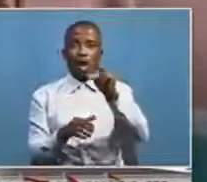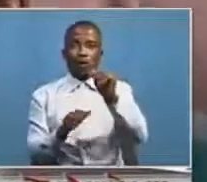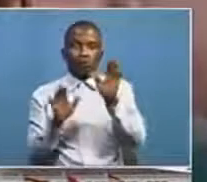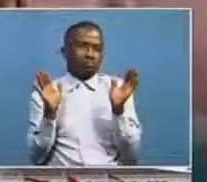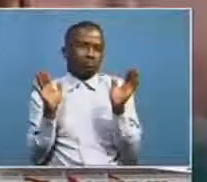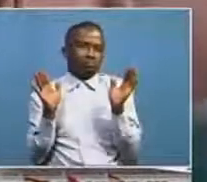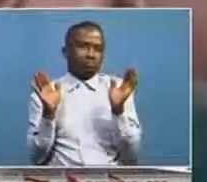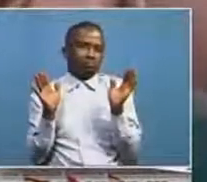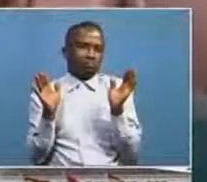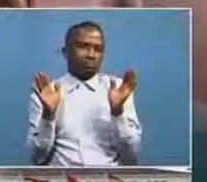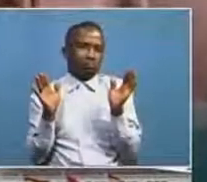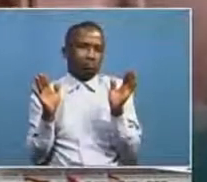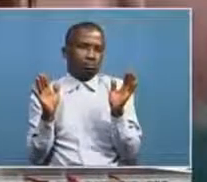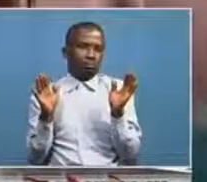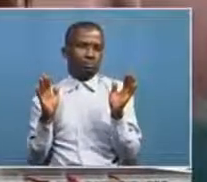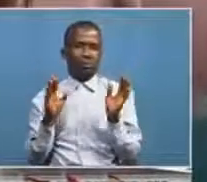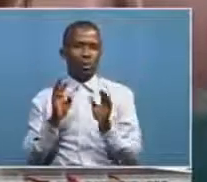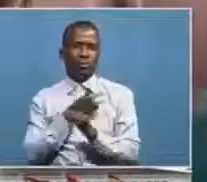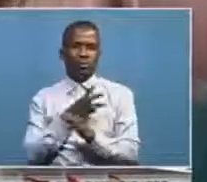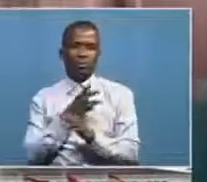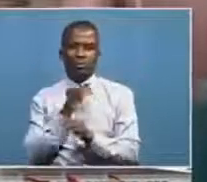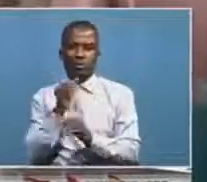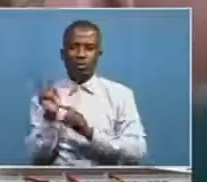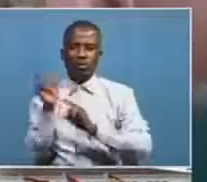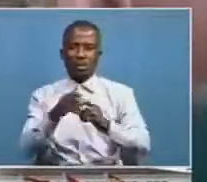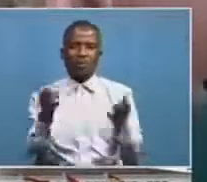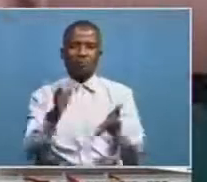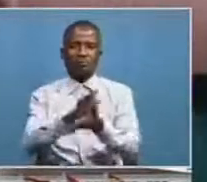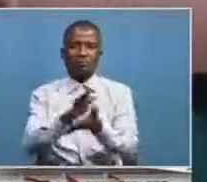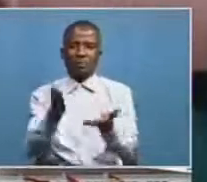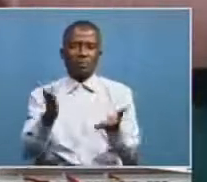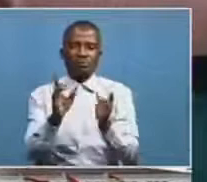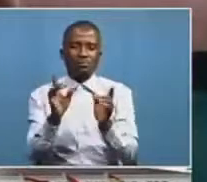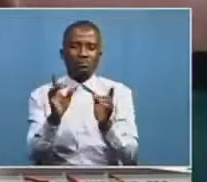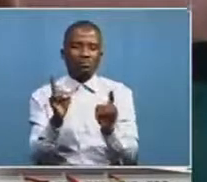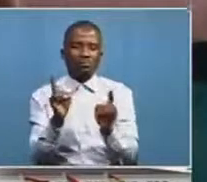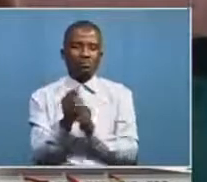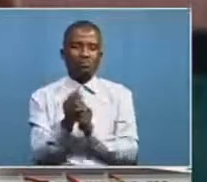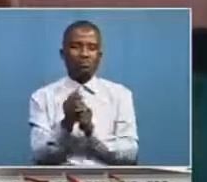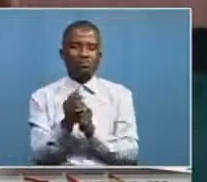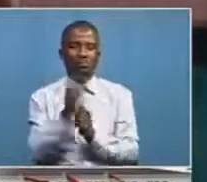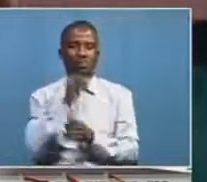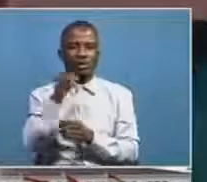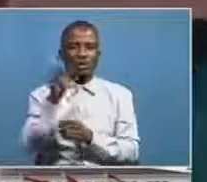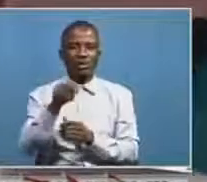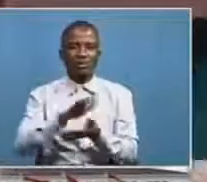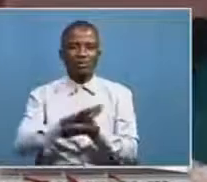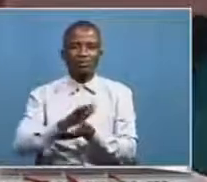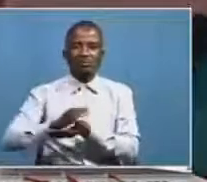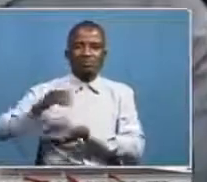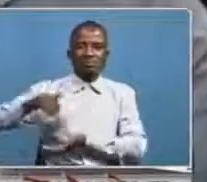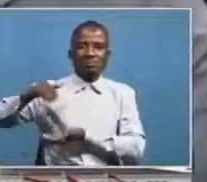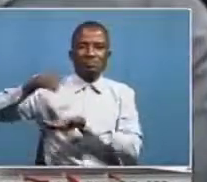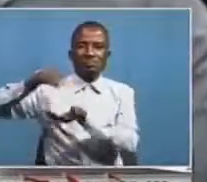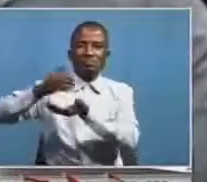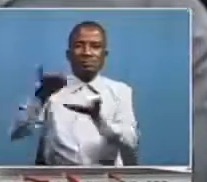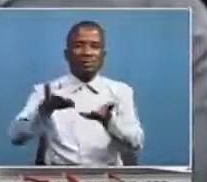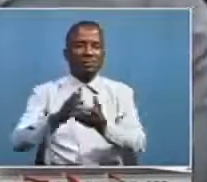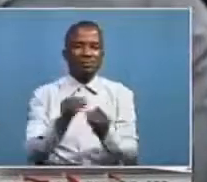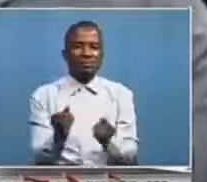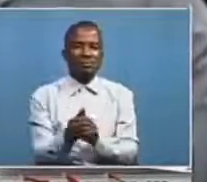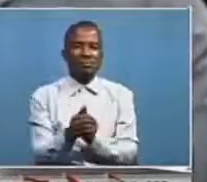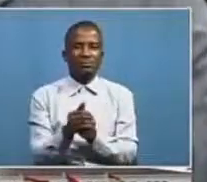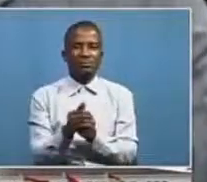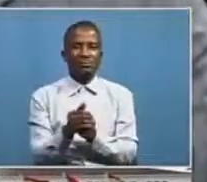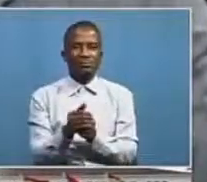not brought that data here. We did not consider it necessary to bring any such data here. End of